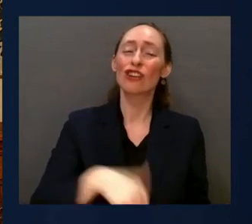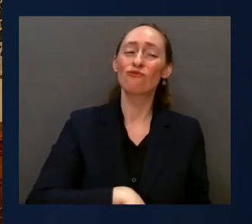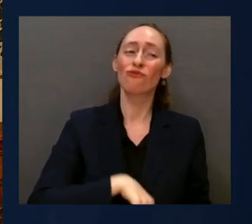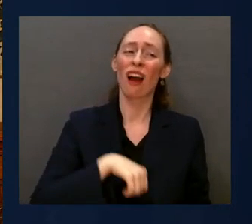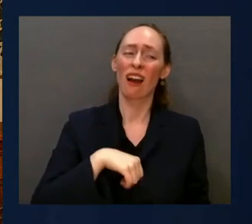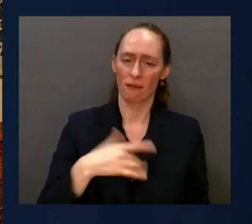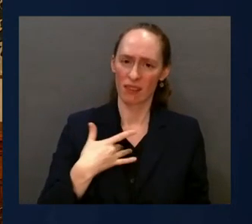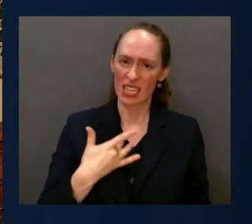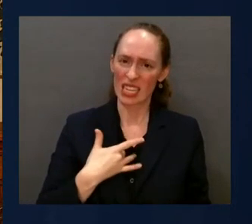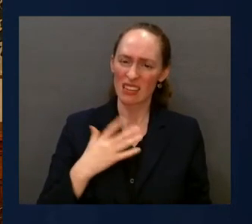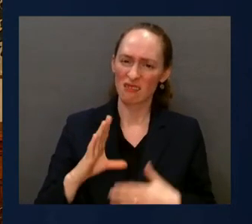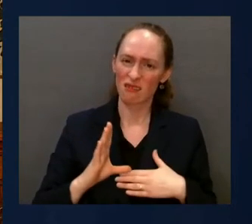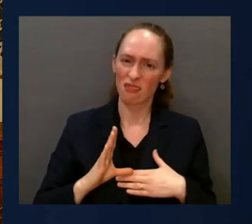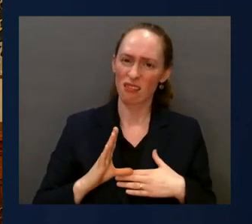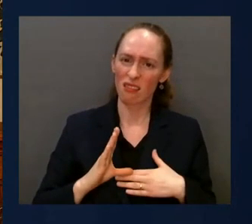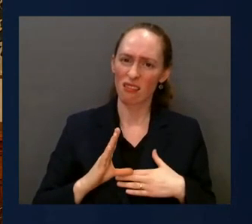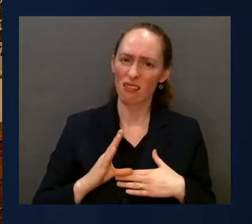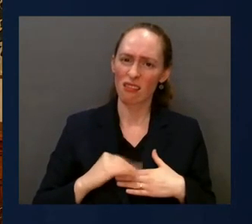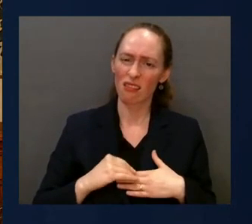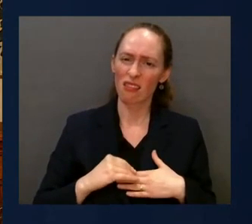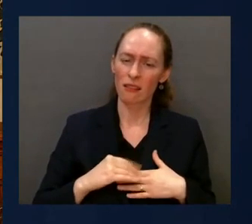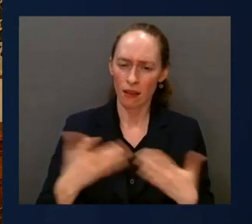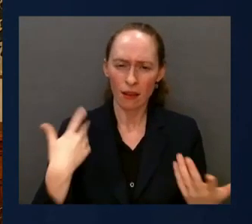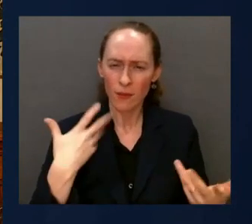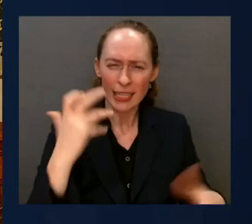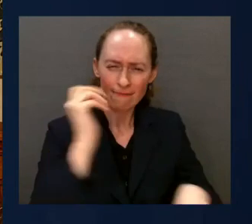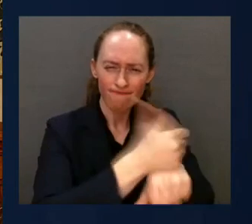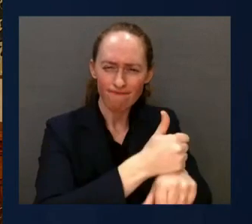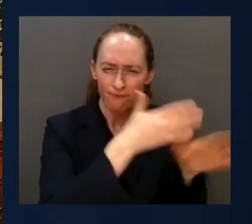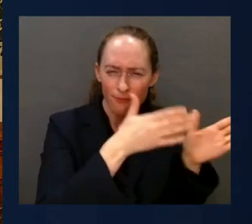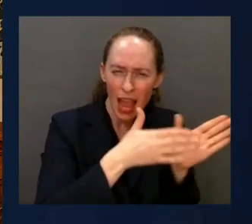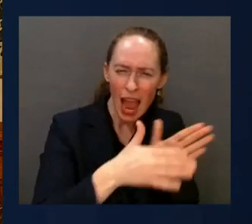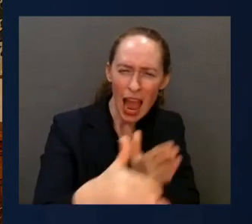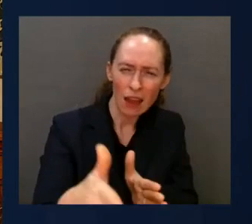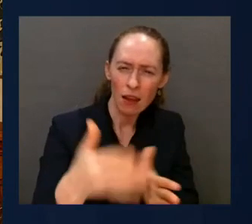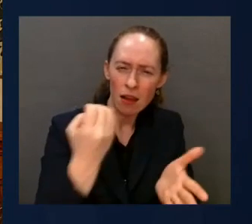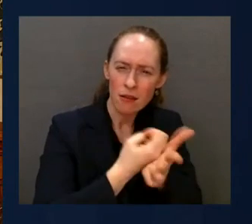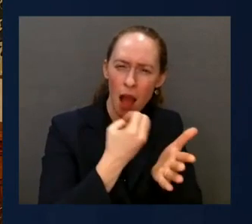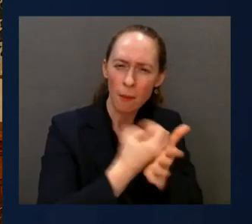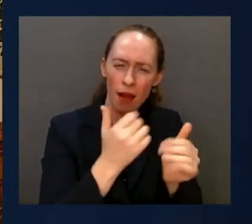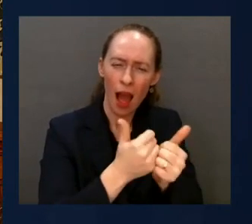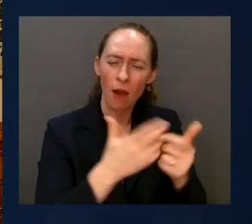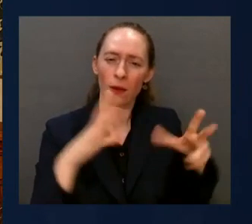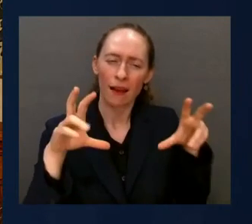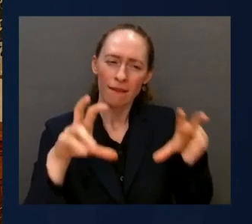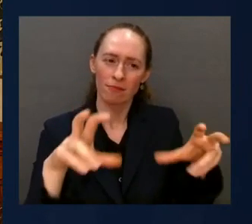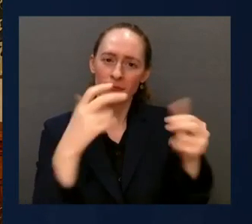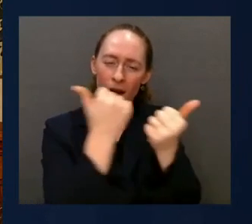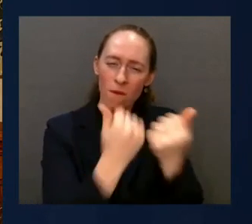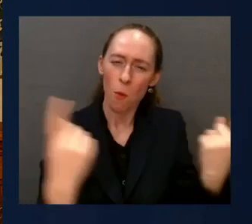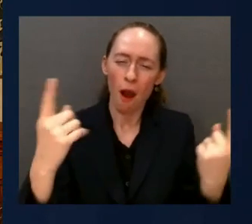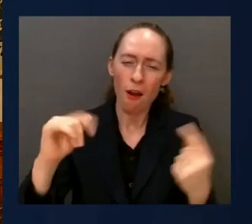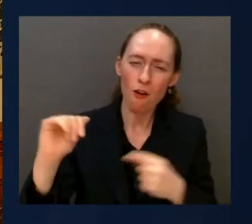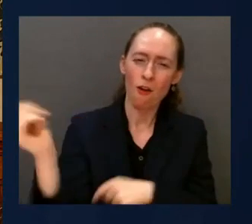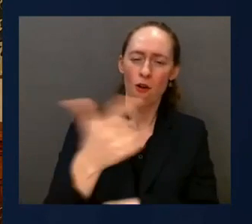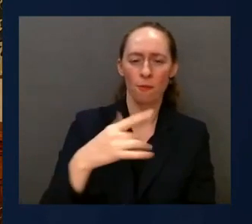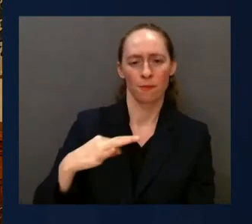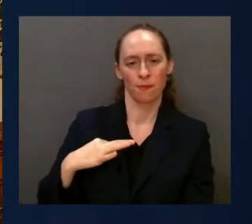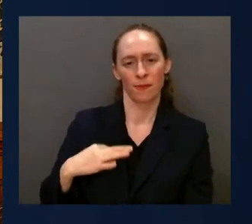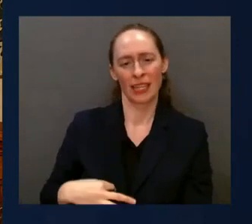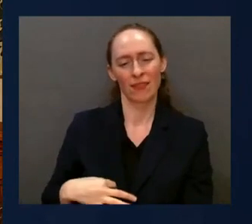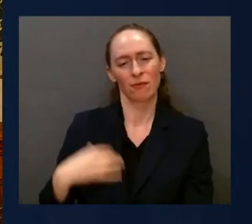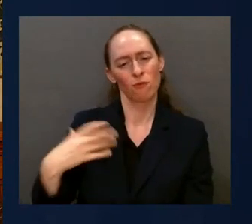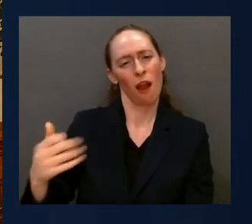everyone, so we can all feel that pride in what we do, to build an economy from the bottom up and the middle out, not from the